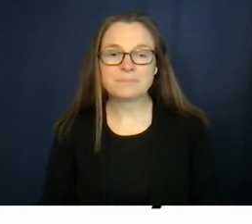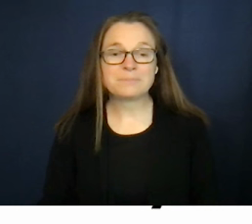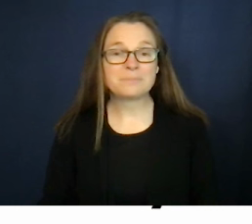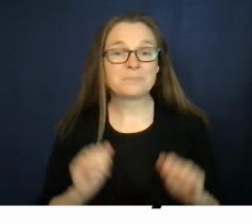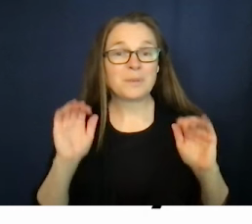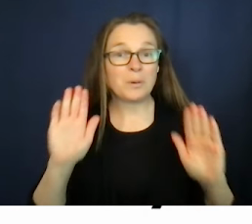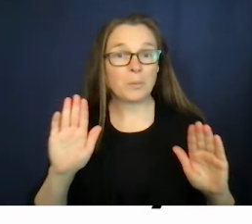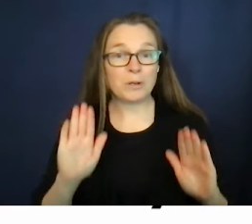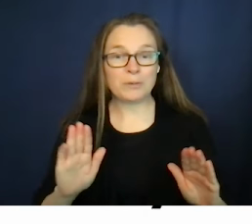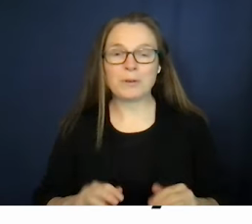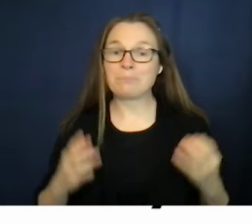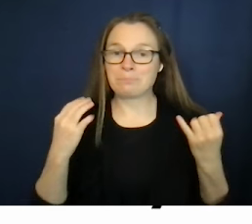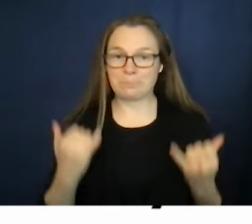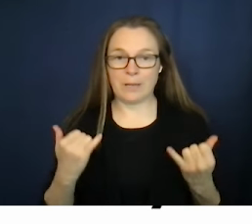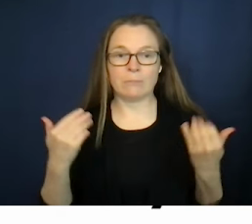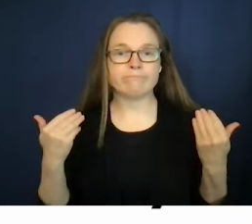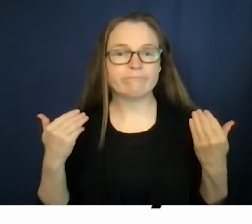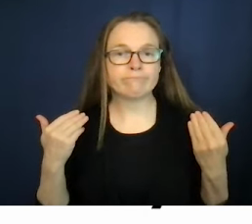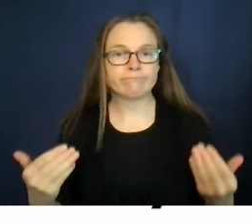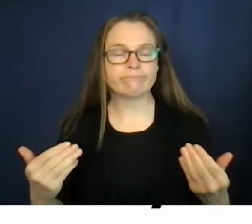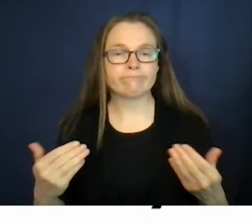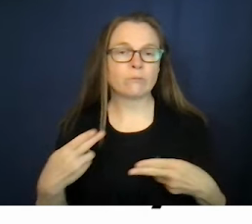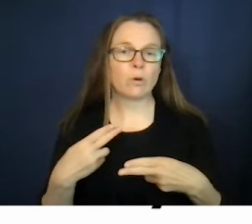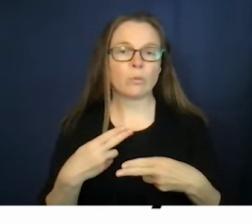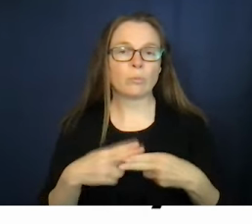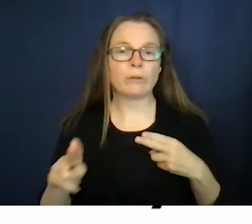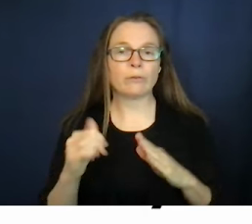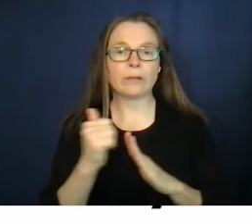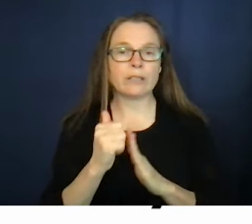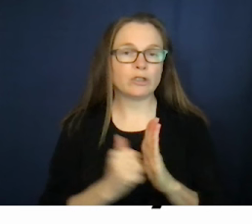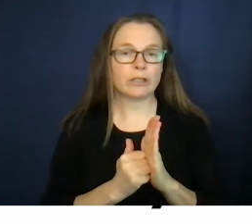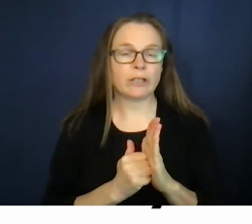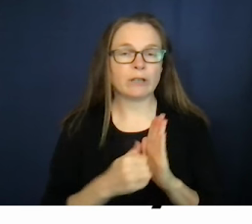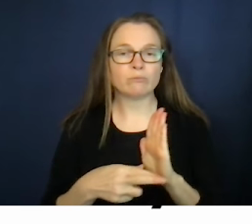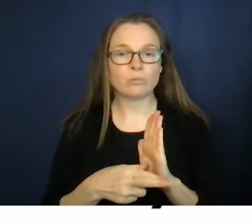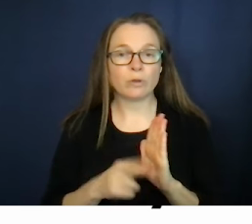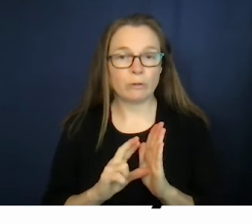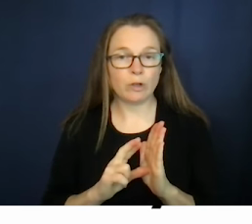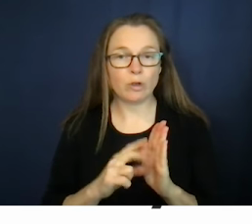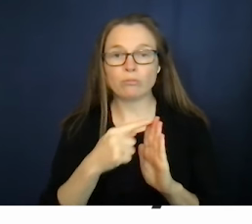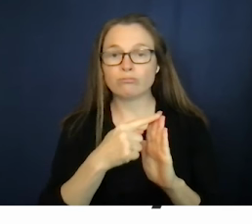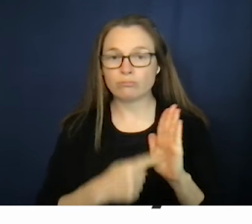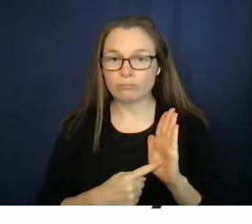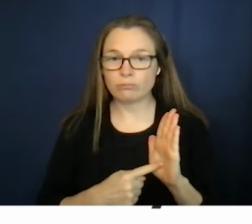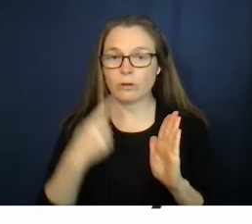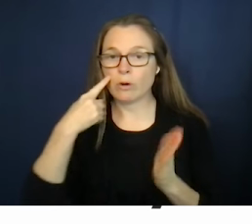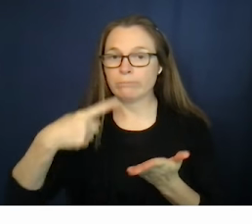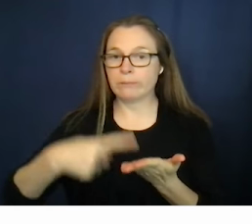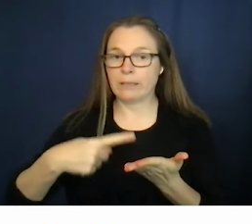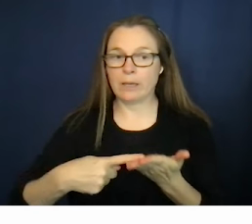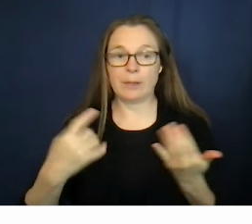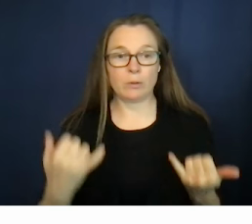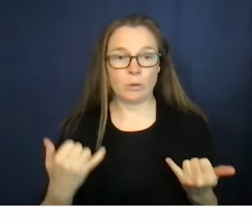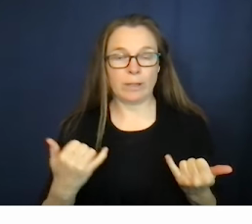Wonderful. And at this time, we're going to go ahead and give you a quick agenda overview of what it is we will be talking about